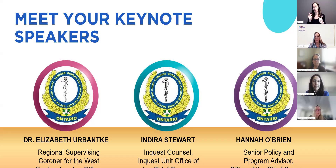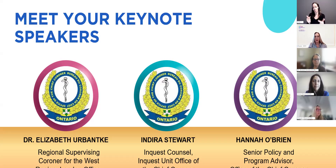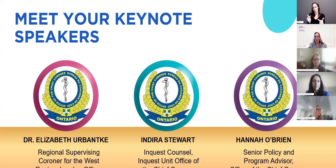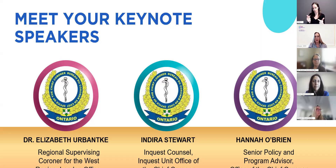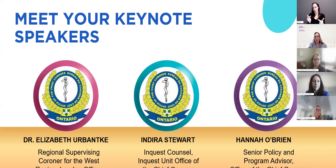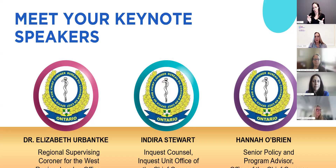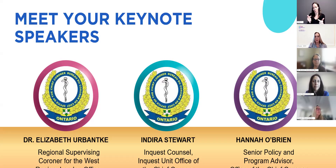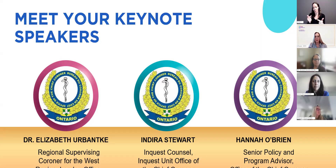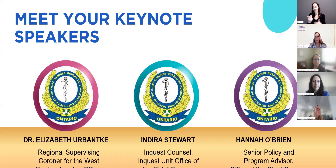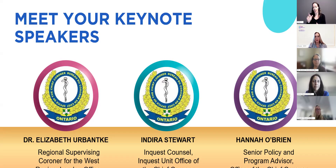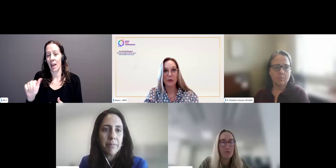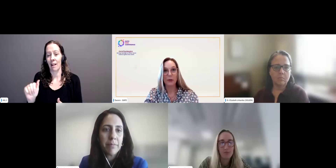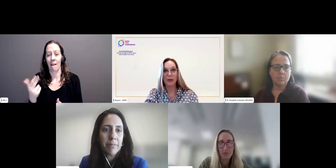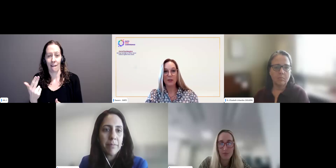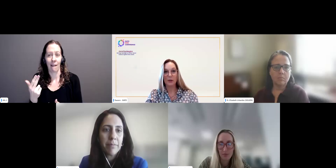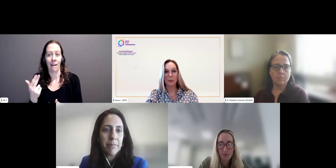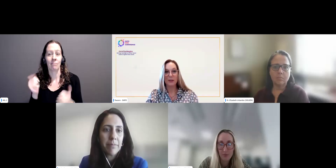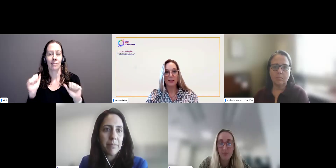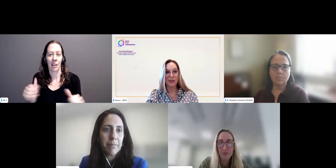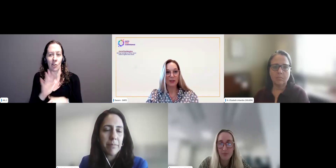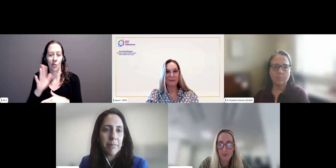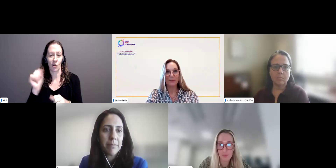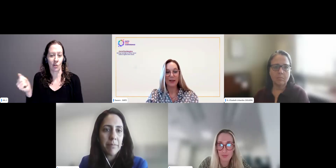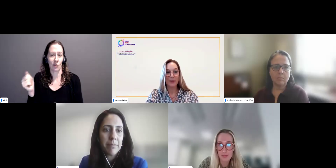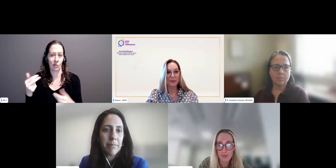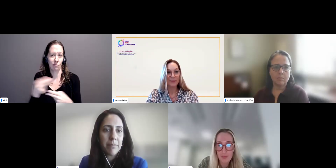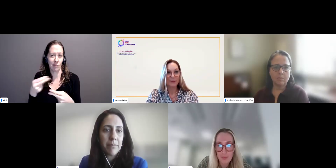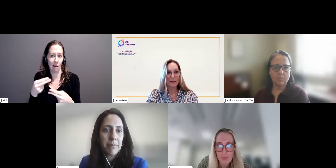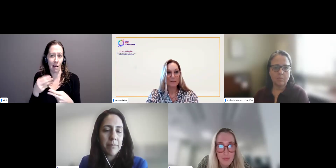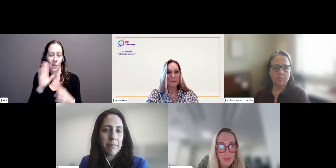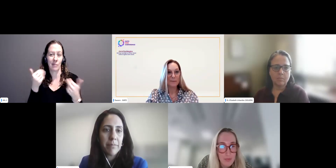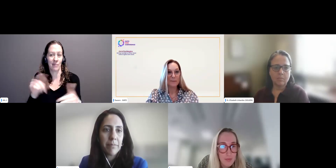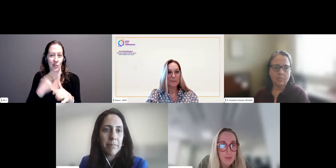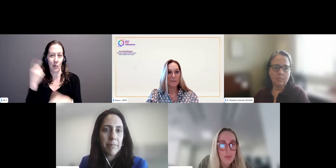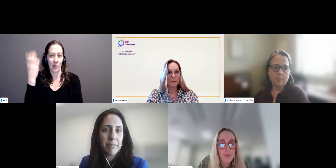Hannah to share her screen to start her presentation. Thank you.